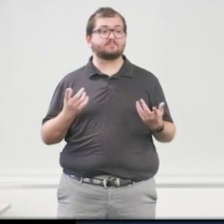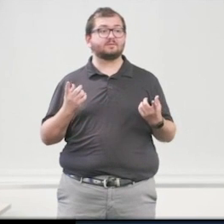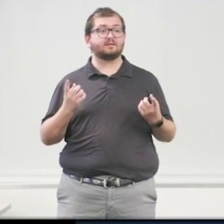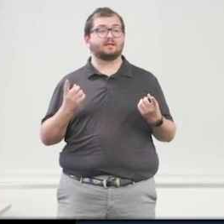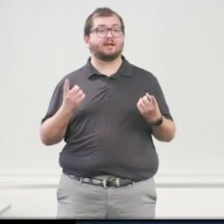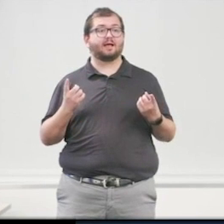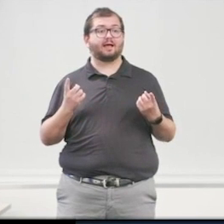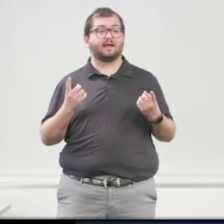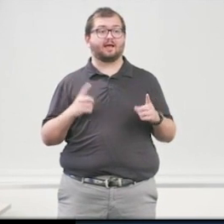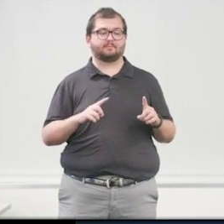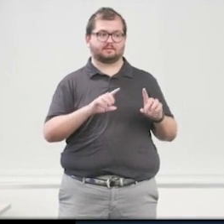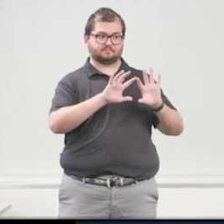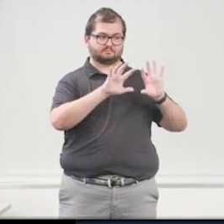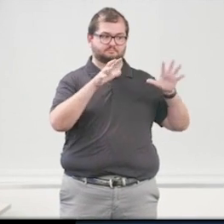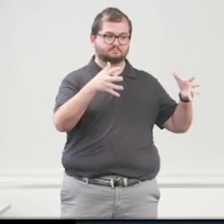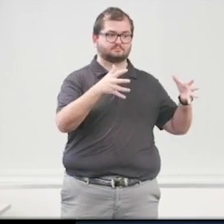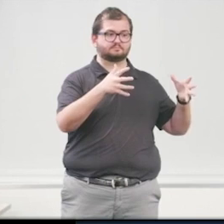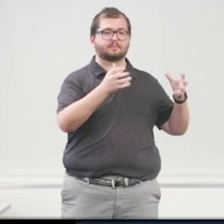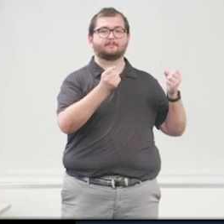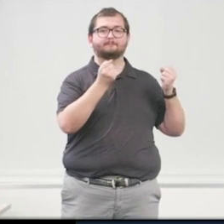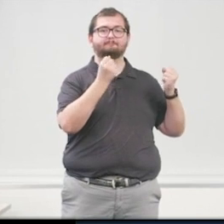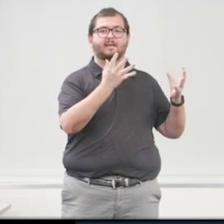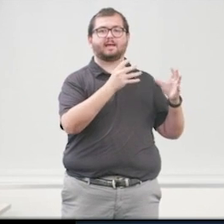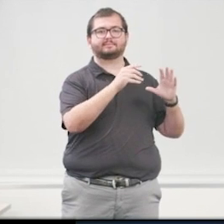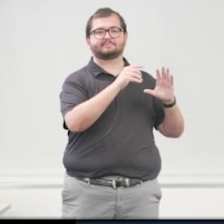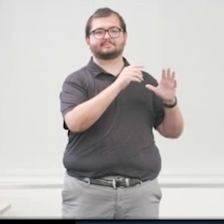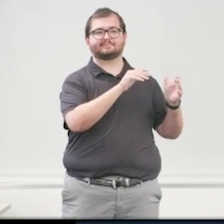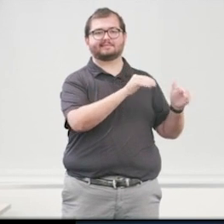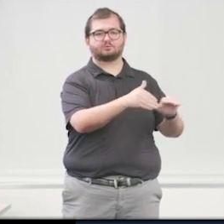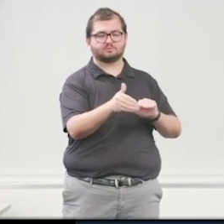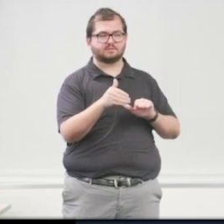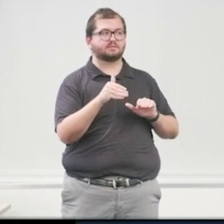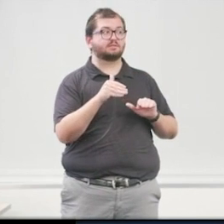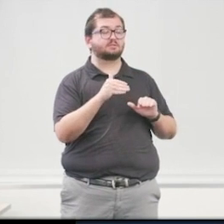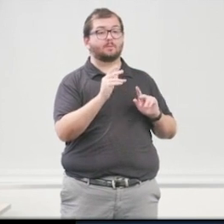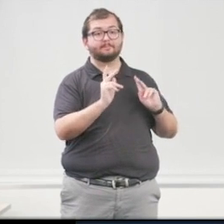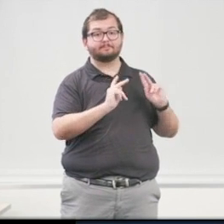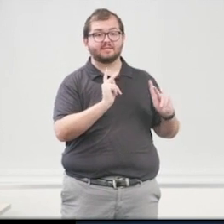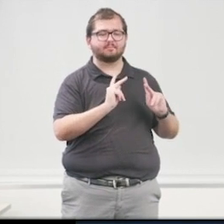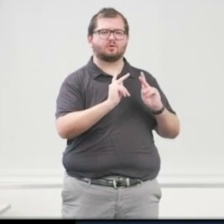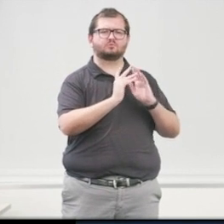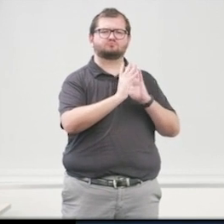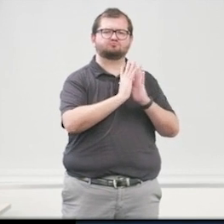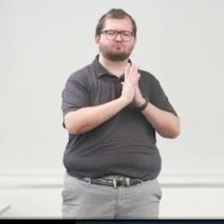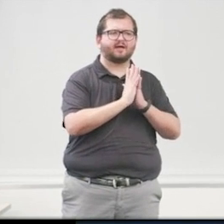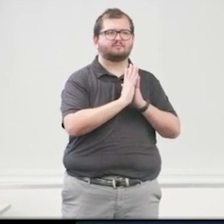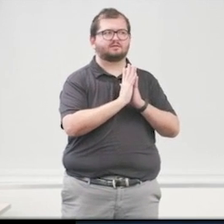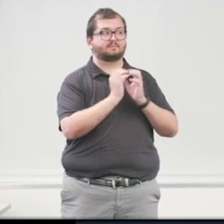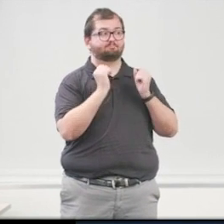mass casualties, there's traffic, there's people, there's lots of things